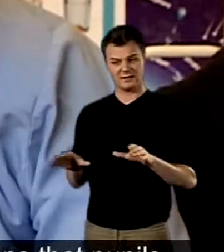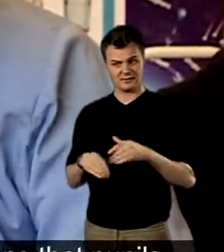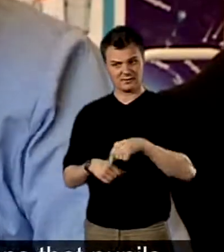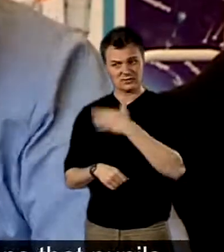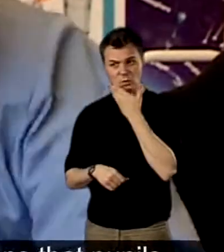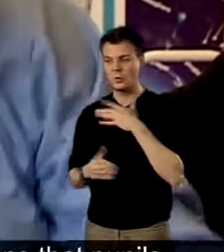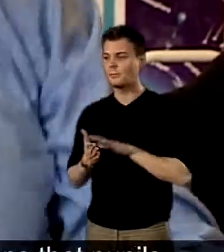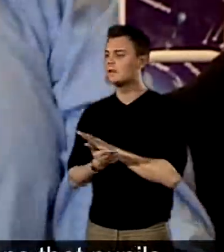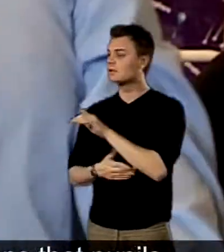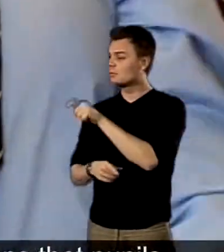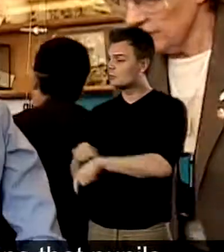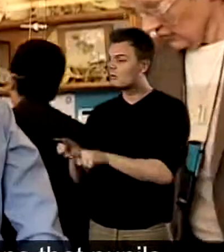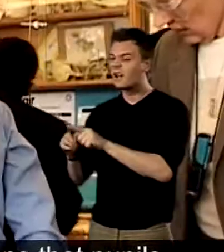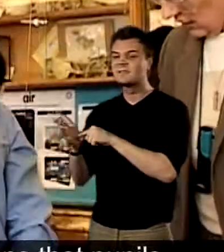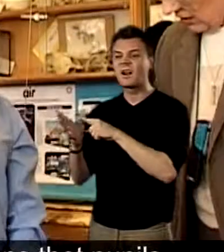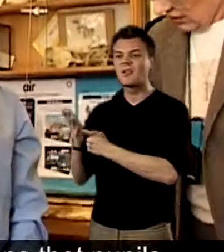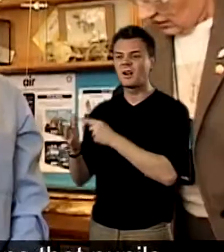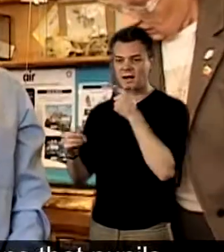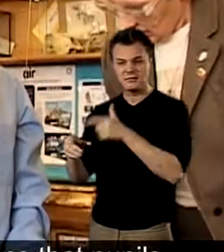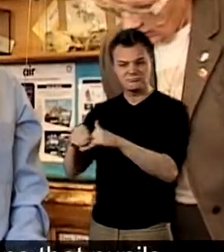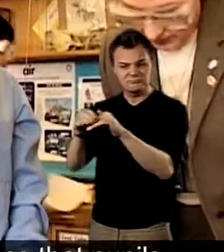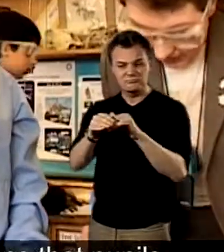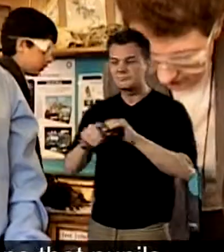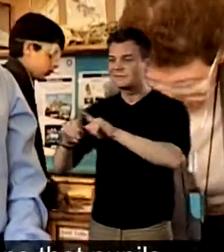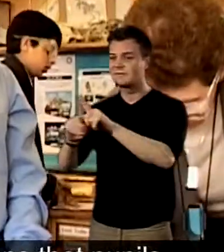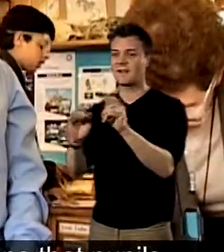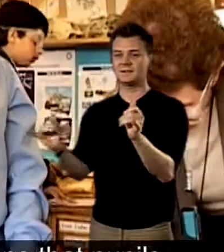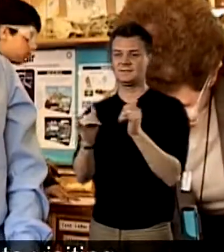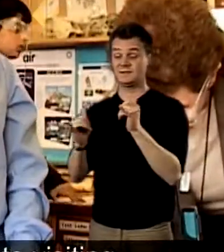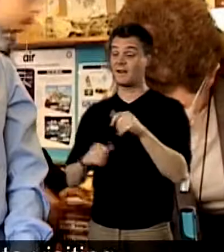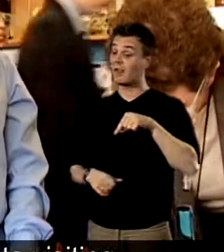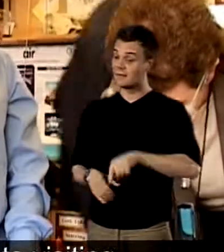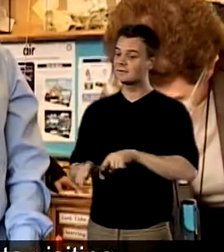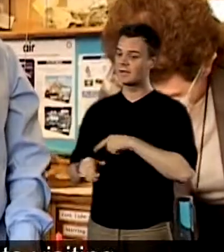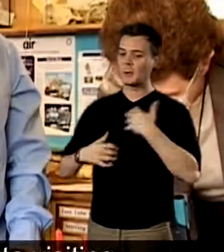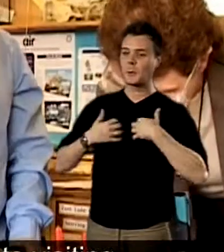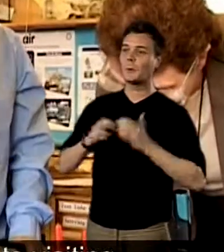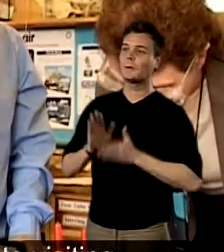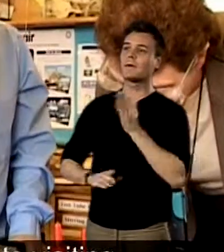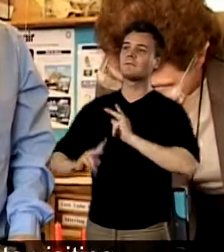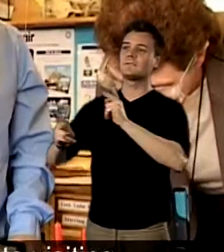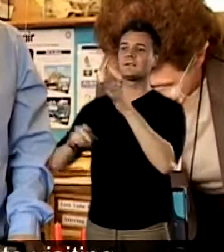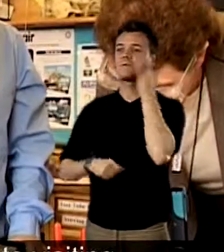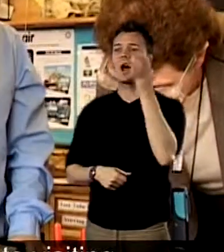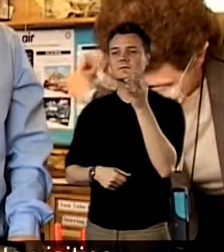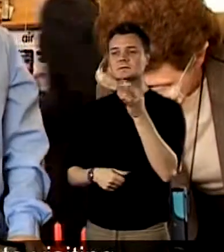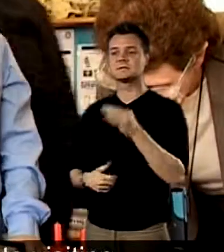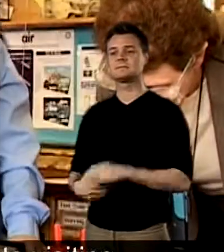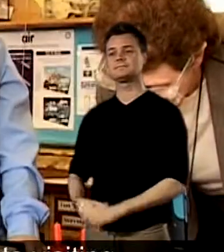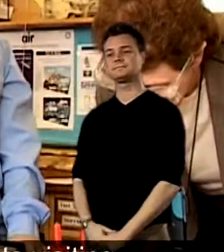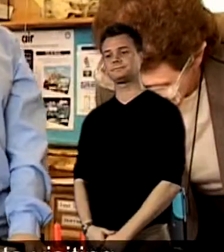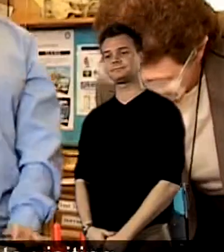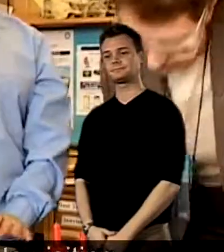Staff training at Hall Green means that pupils like Tara can take part in all activities, and this year she's looking forward to visiting France with the